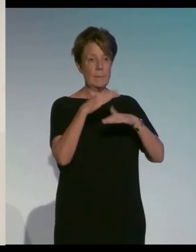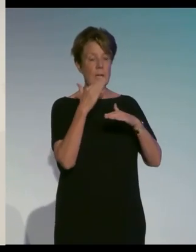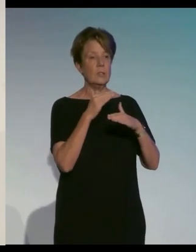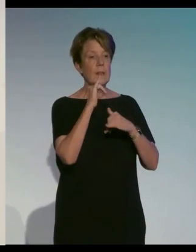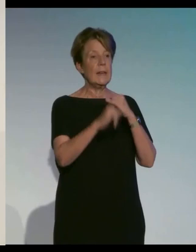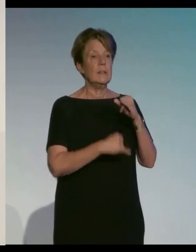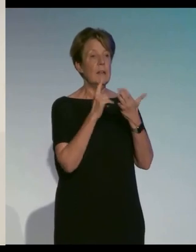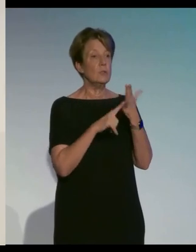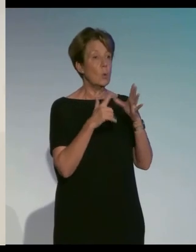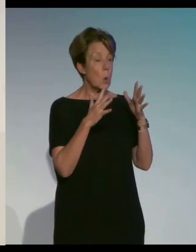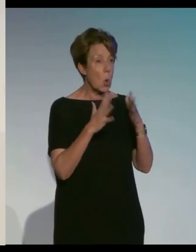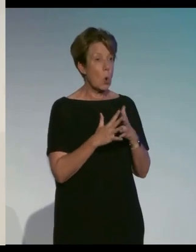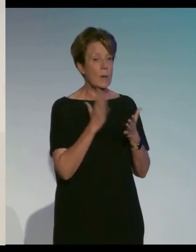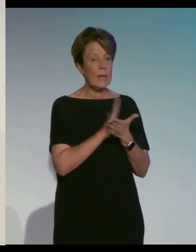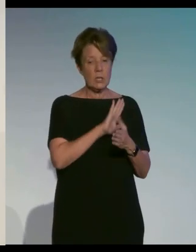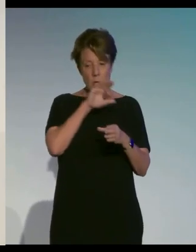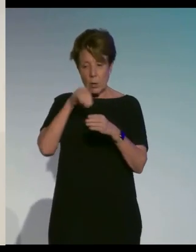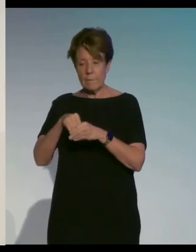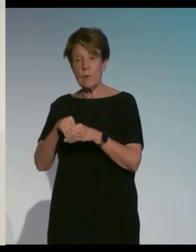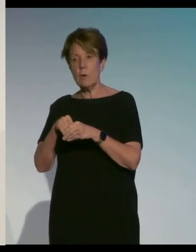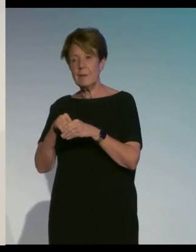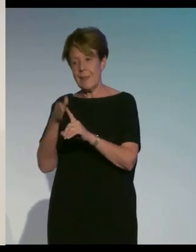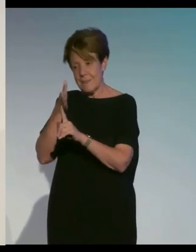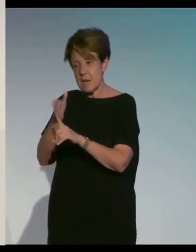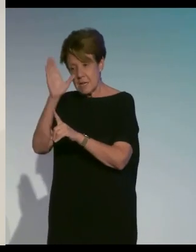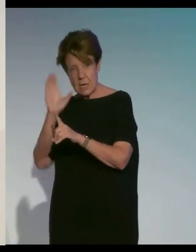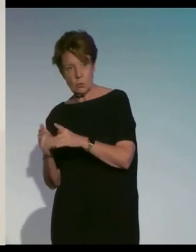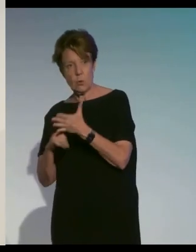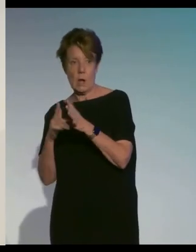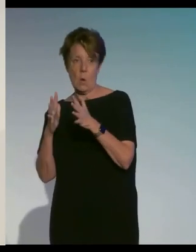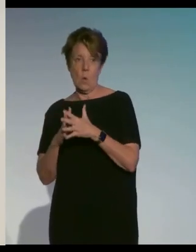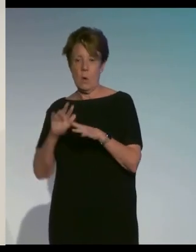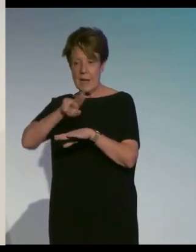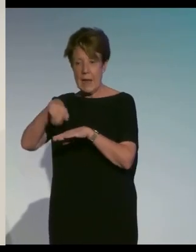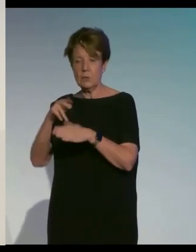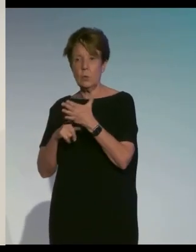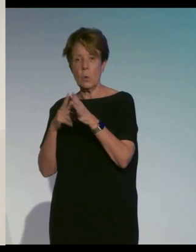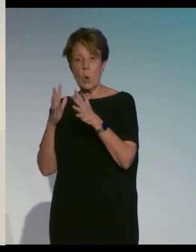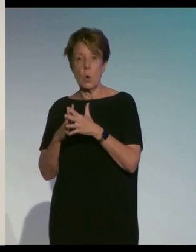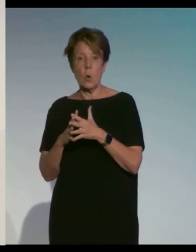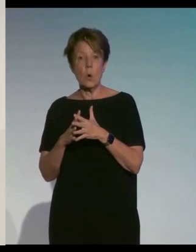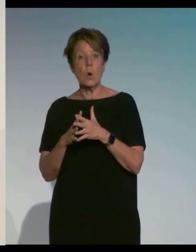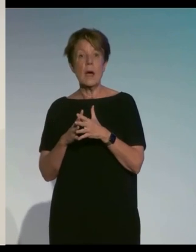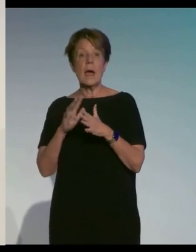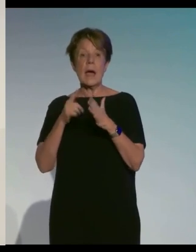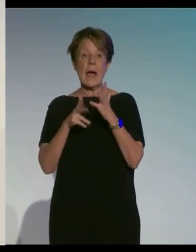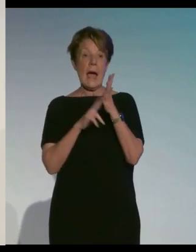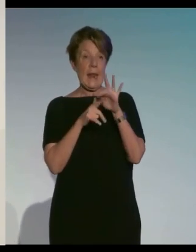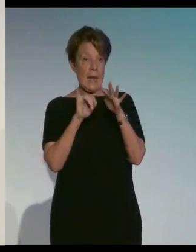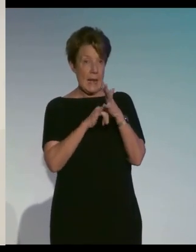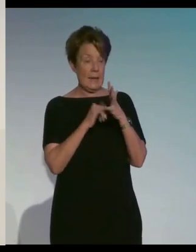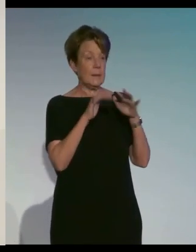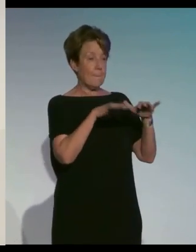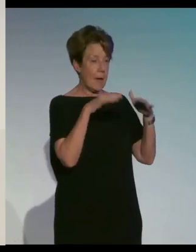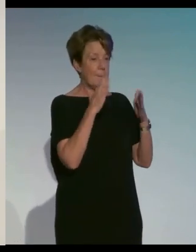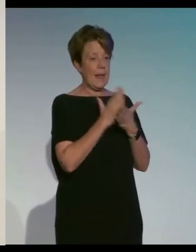is not as such part of the domestic law unless a lawmaker, namely Parliament, brings it in,